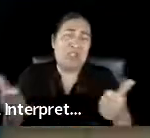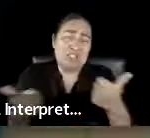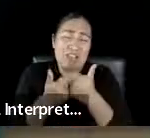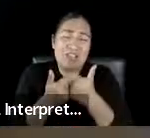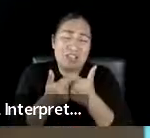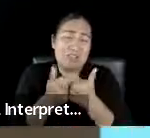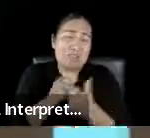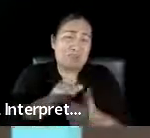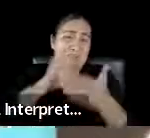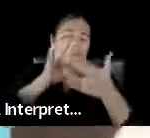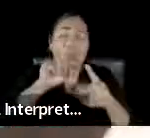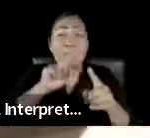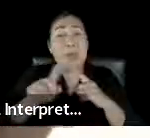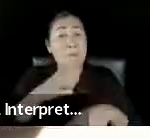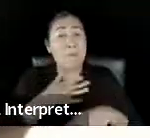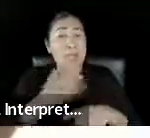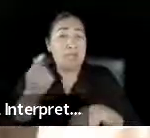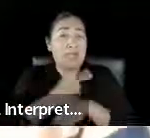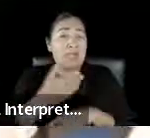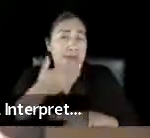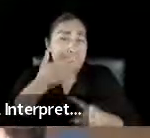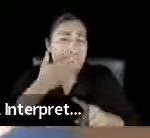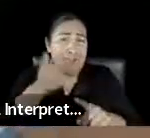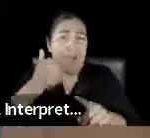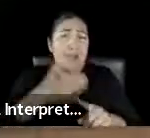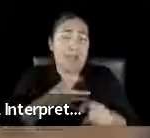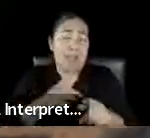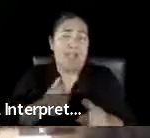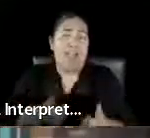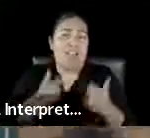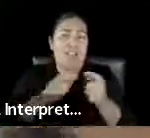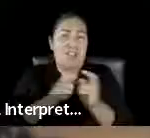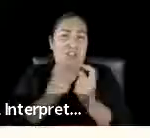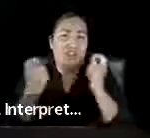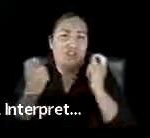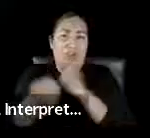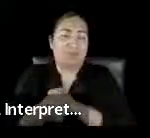have been much brighter and my life has turned around.